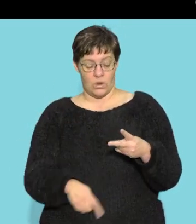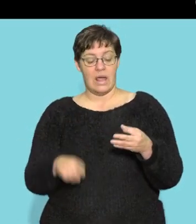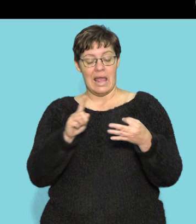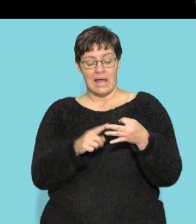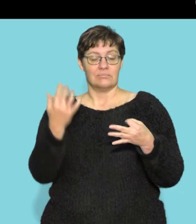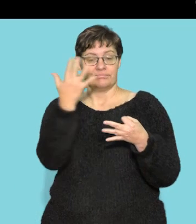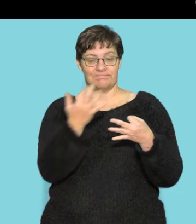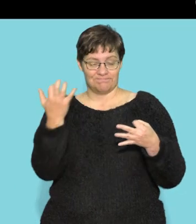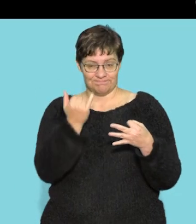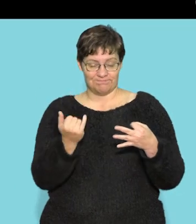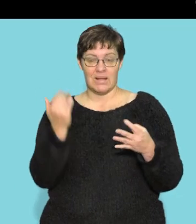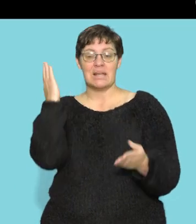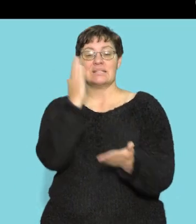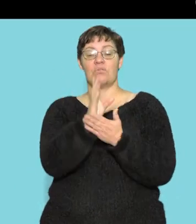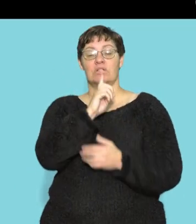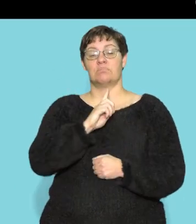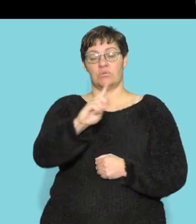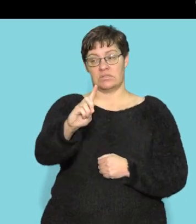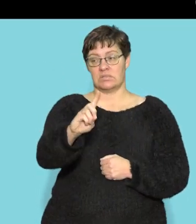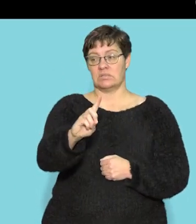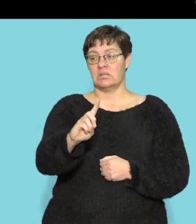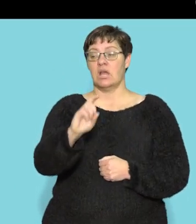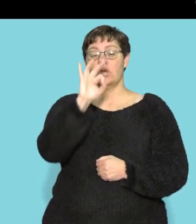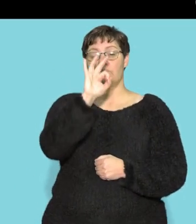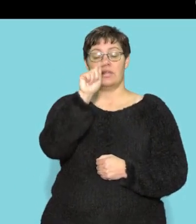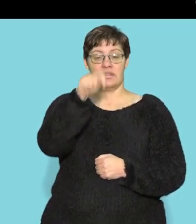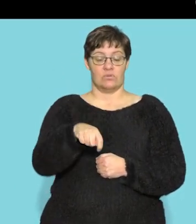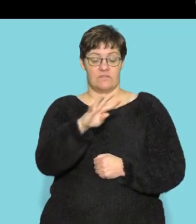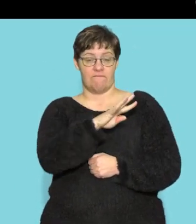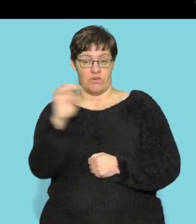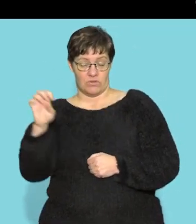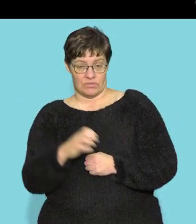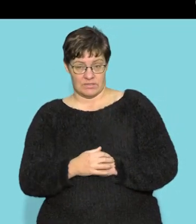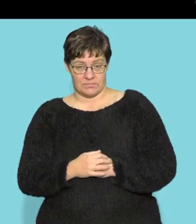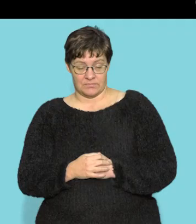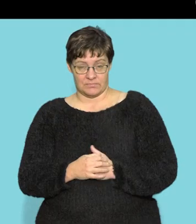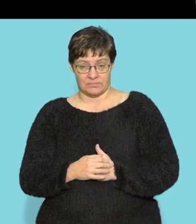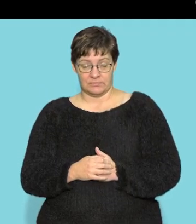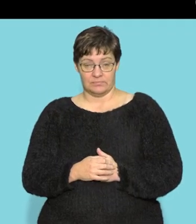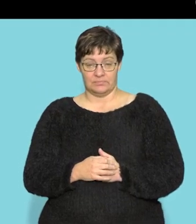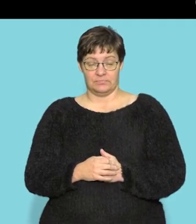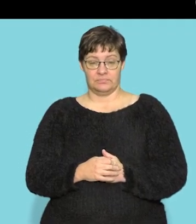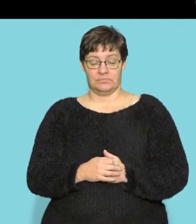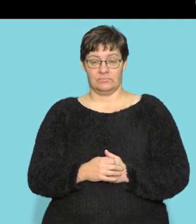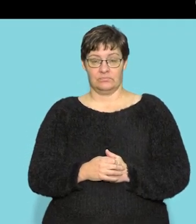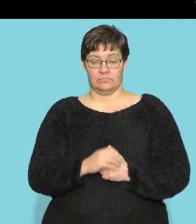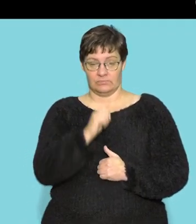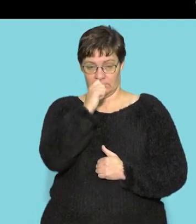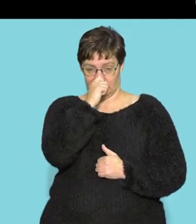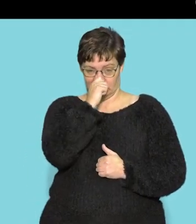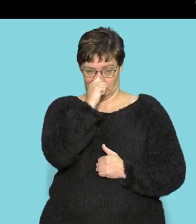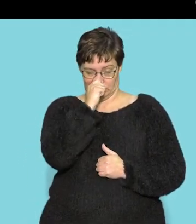and we've worked out our direct deposit to be 3,400. Okay, so there's